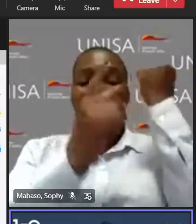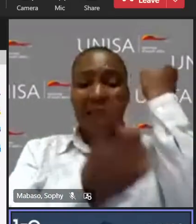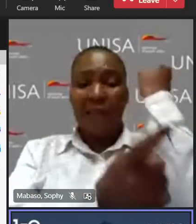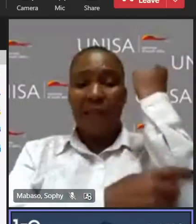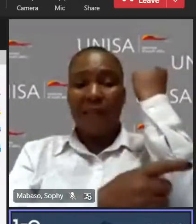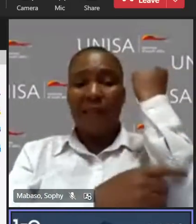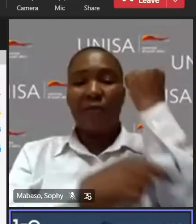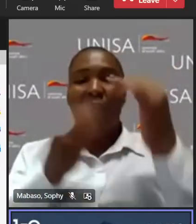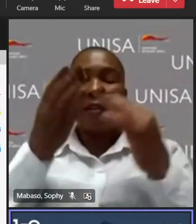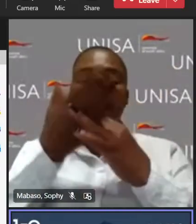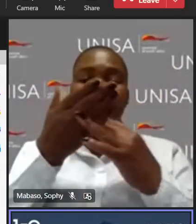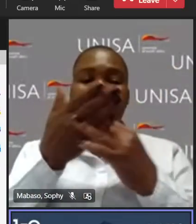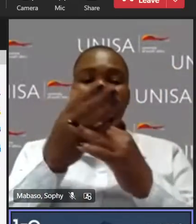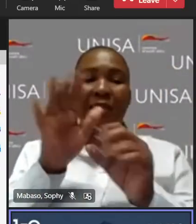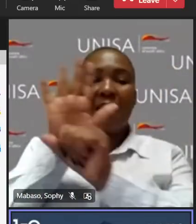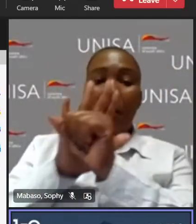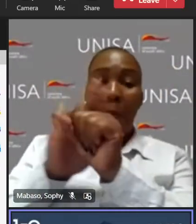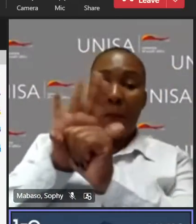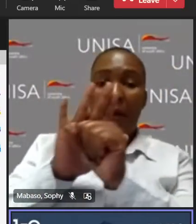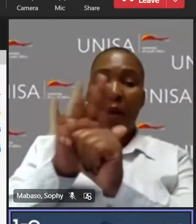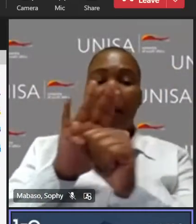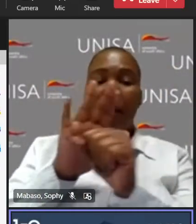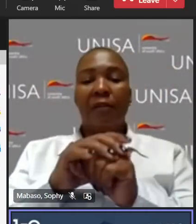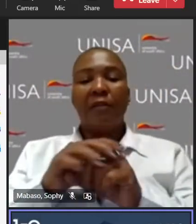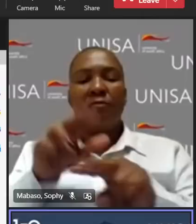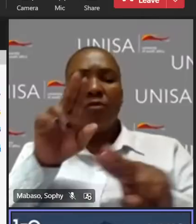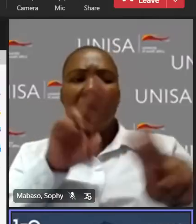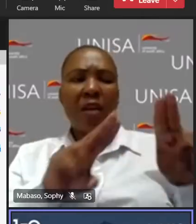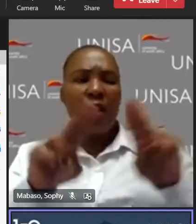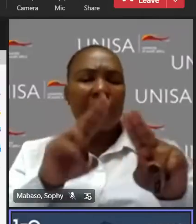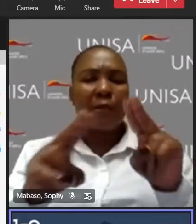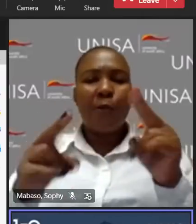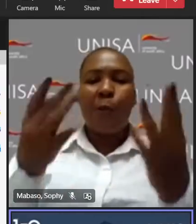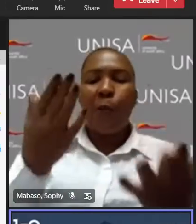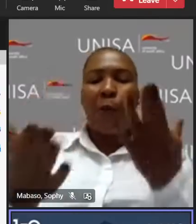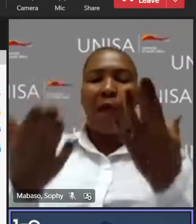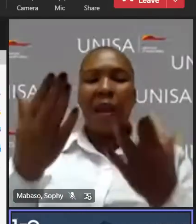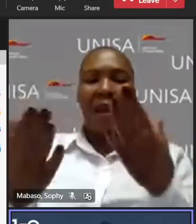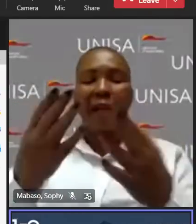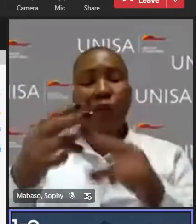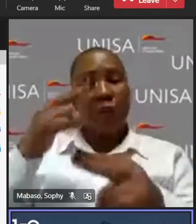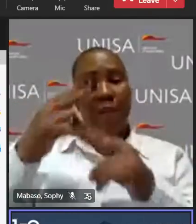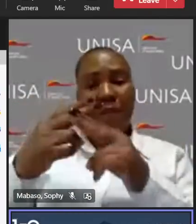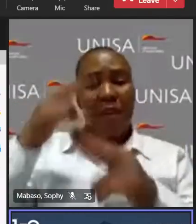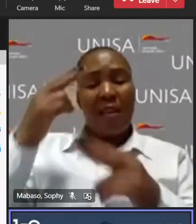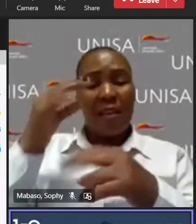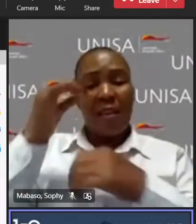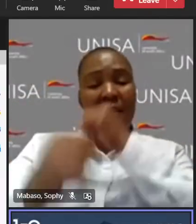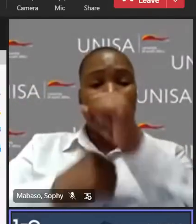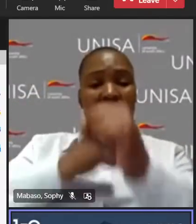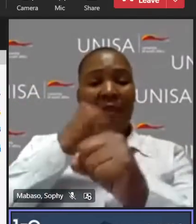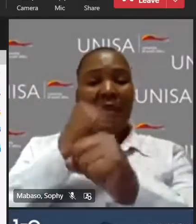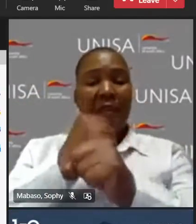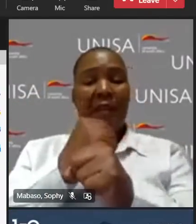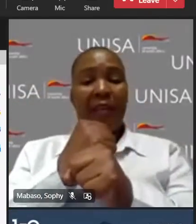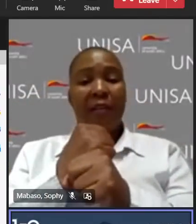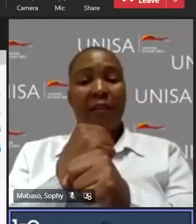accesses in the background, it checks whether or not you are in fact in your final year. In this